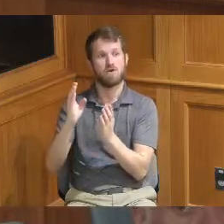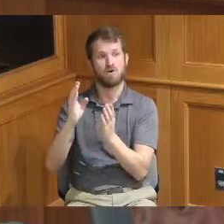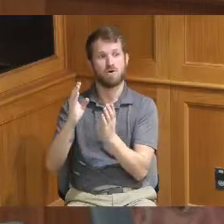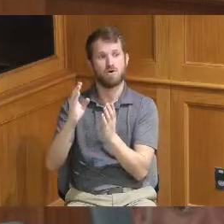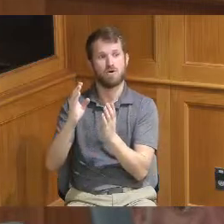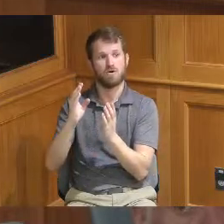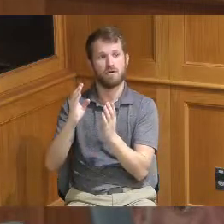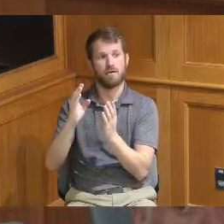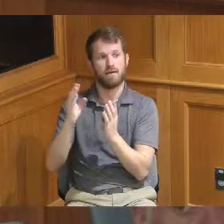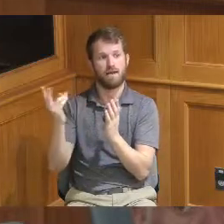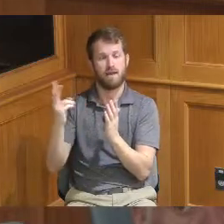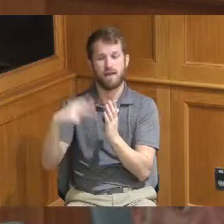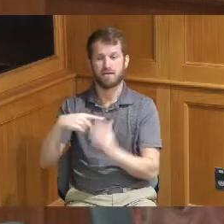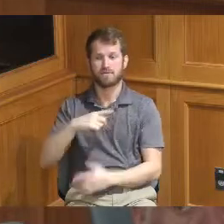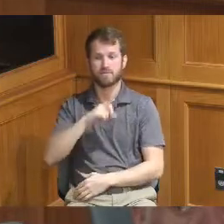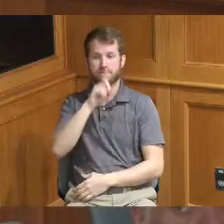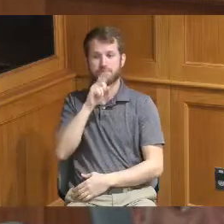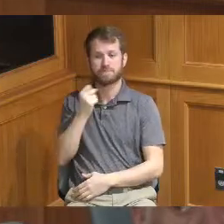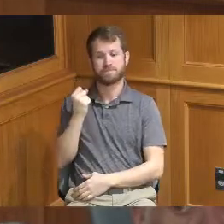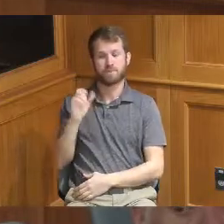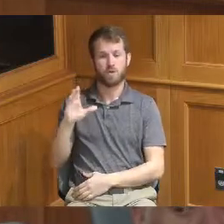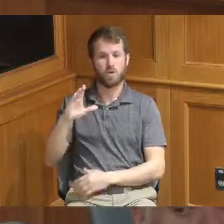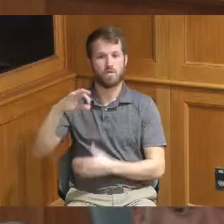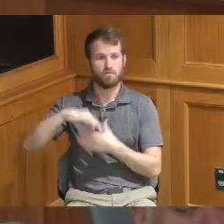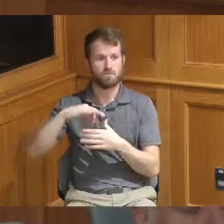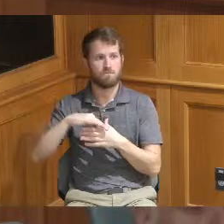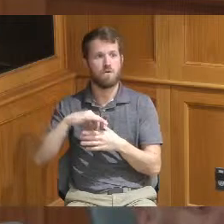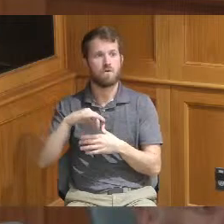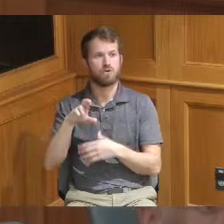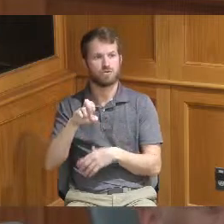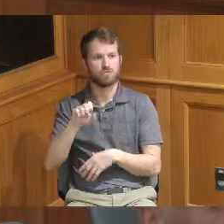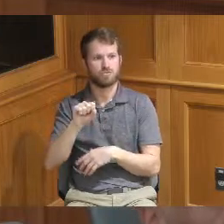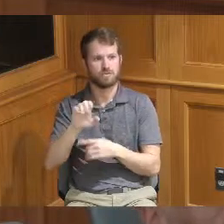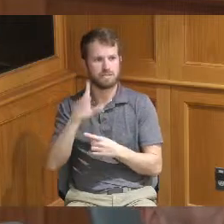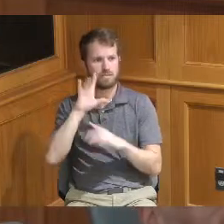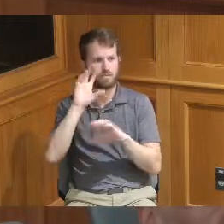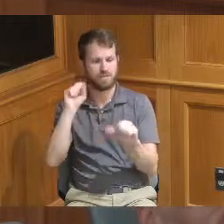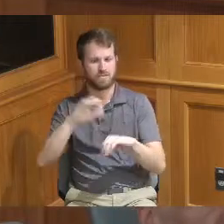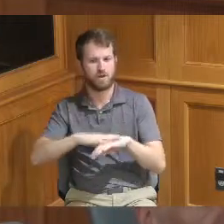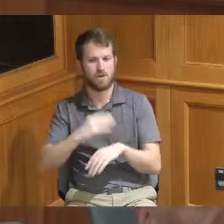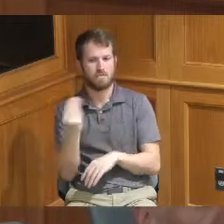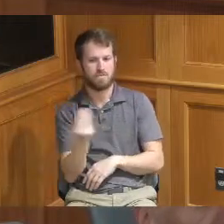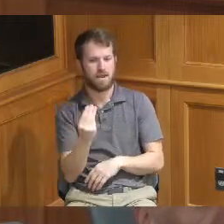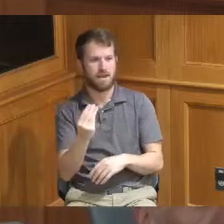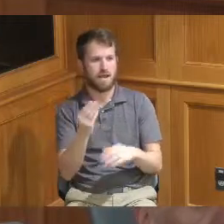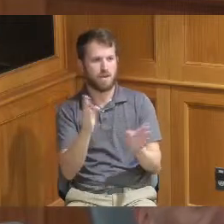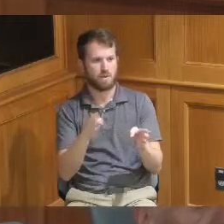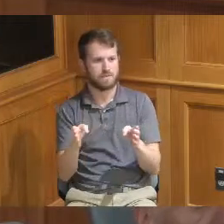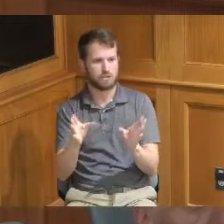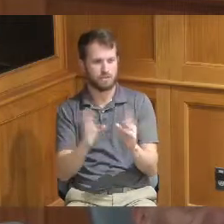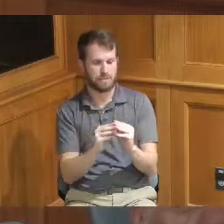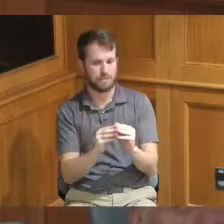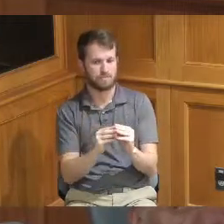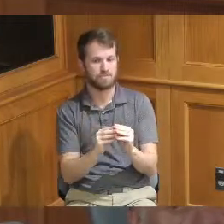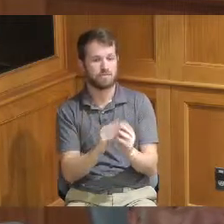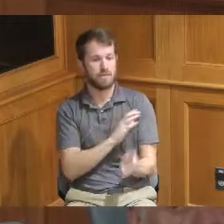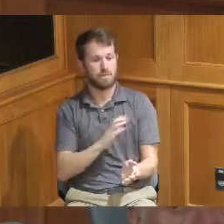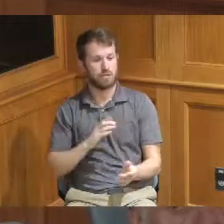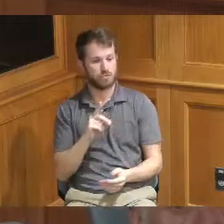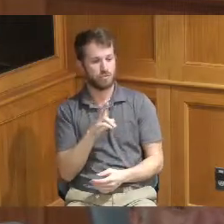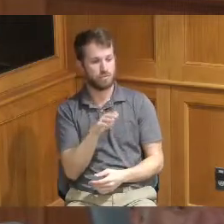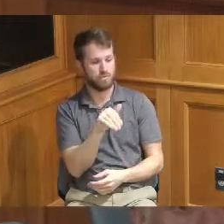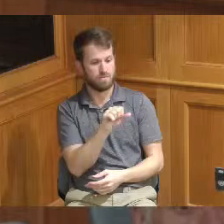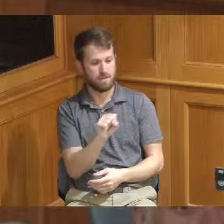abstained her vote on Madam President Alicia Reese to be president during Monday's organizational meeting. For Commissioner Dumas to state that